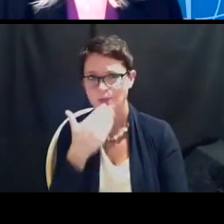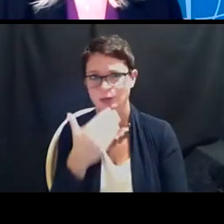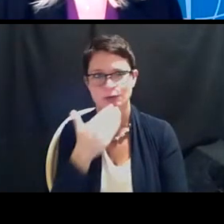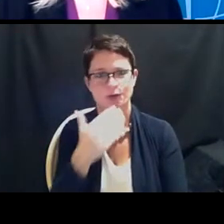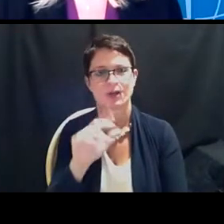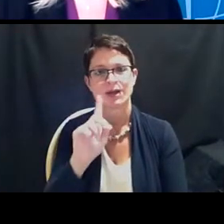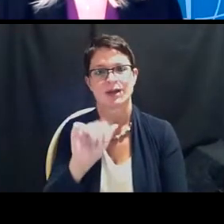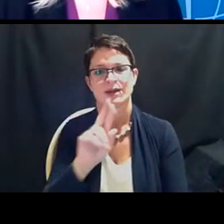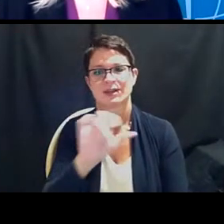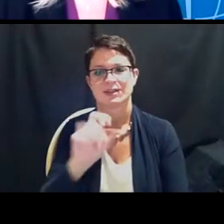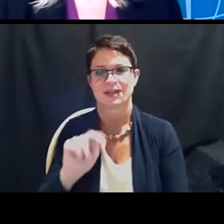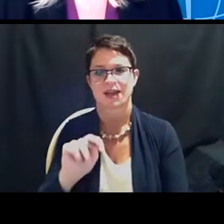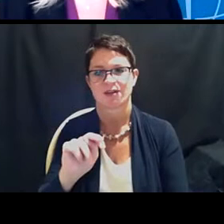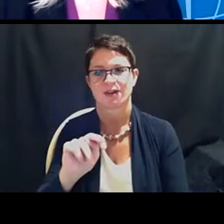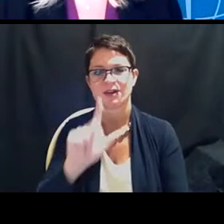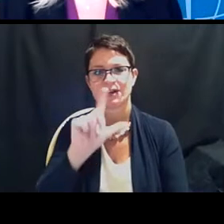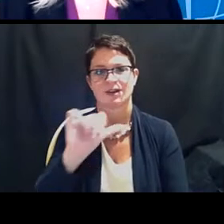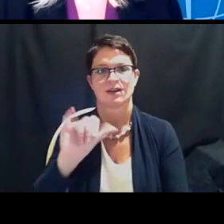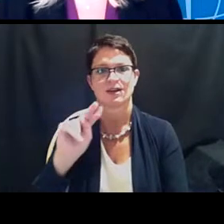name is Darren Lang,